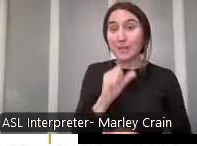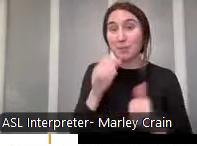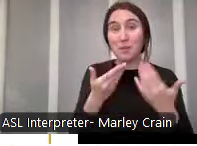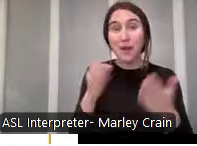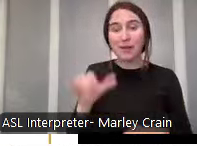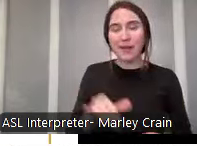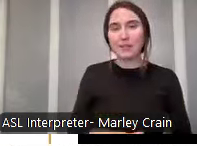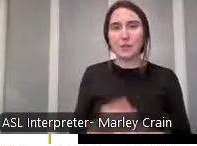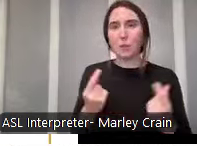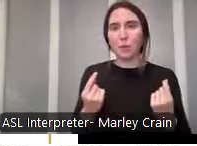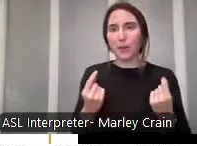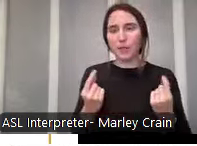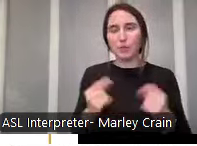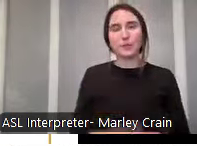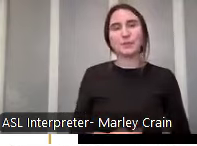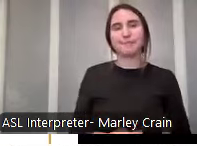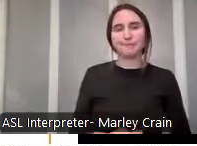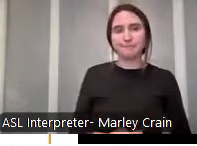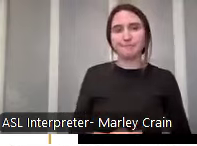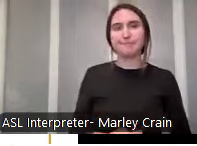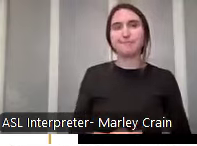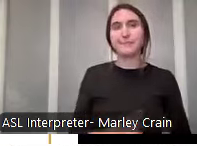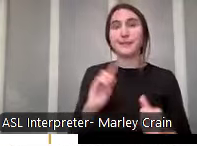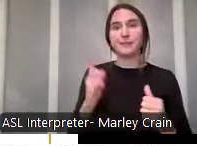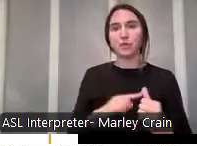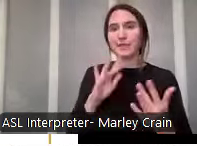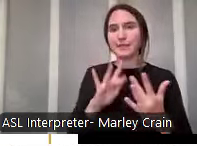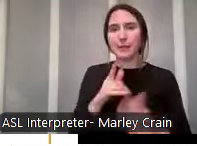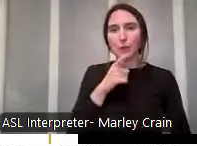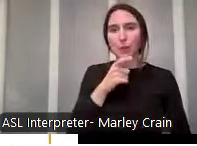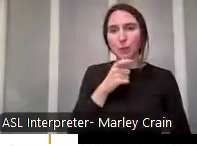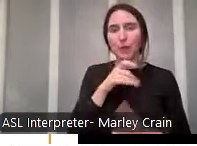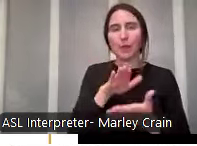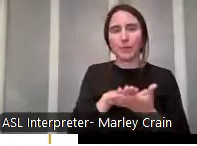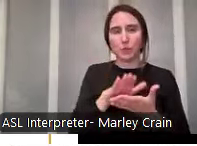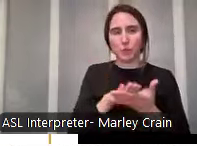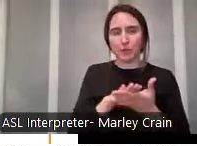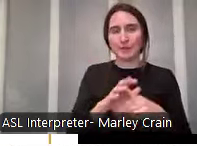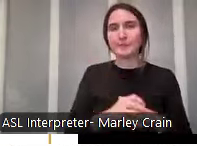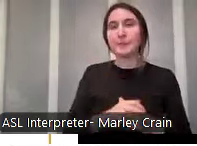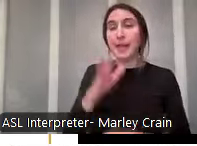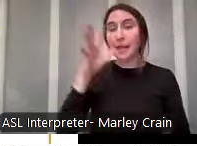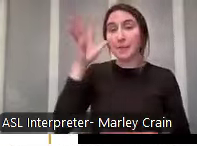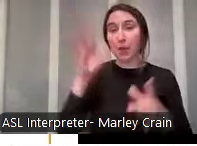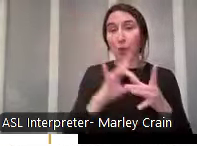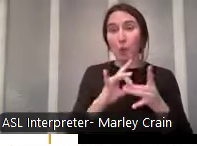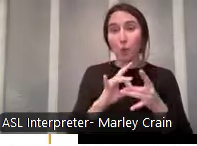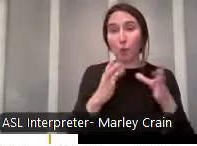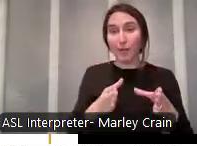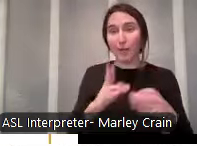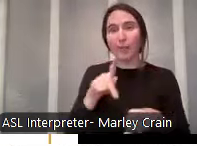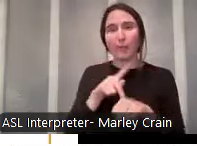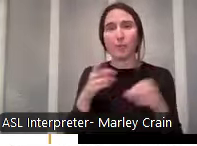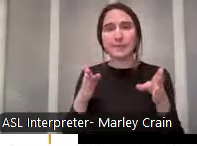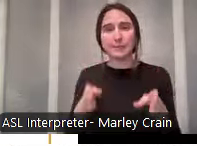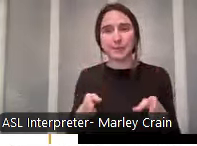The first thing to do is to start with the school. The parent coordinator and the principal should be helping you. If you're not